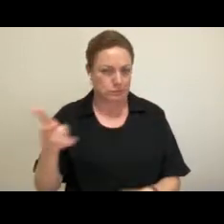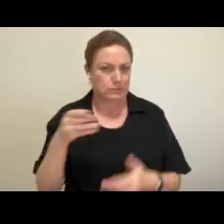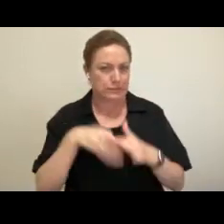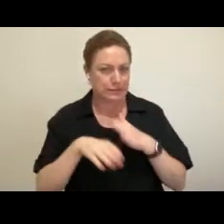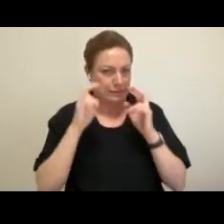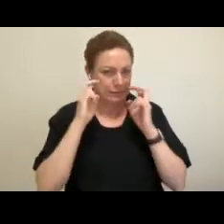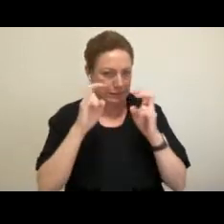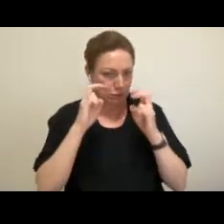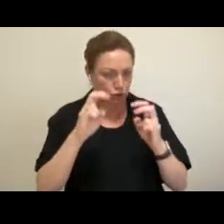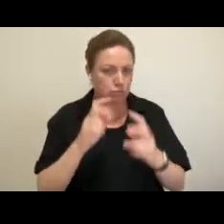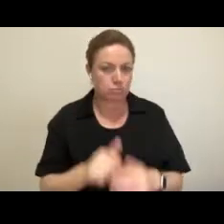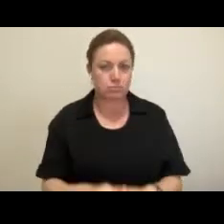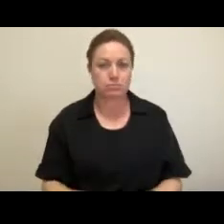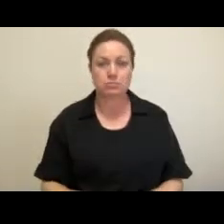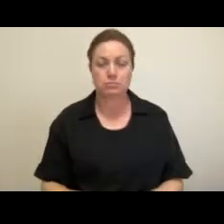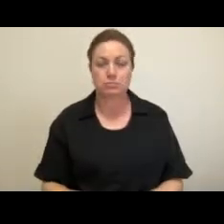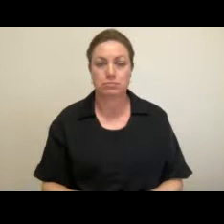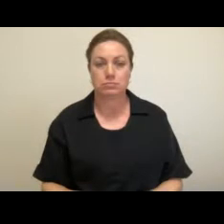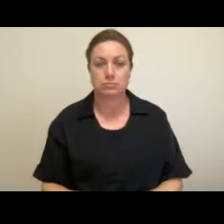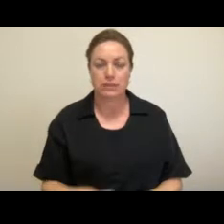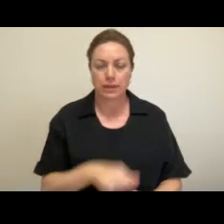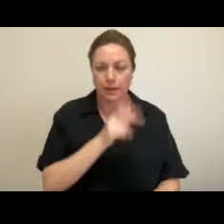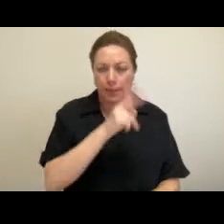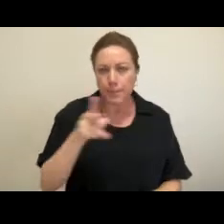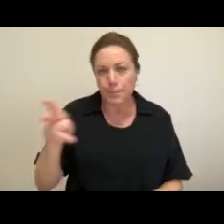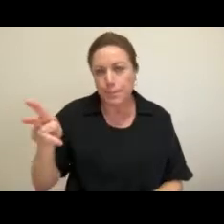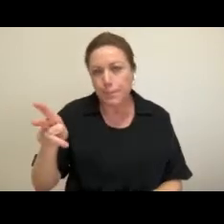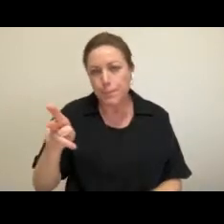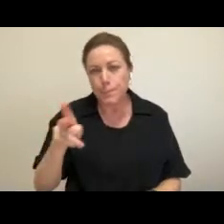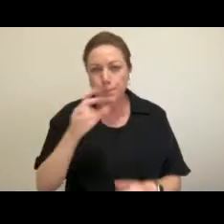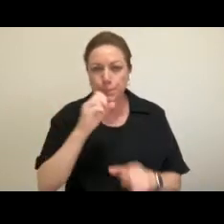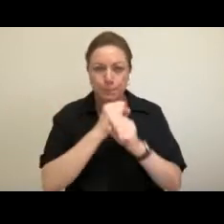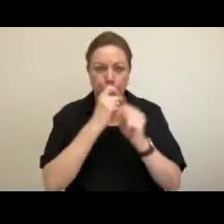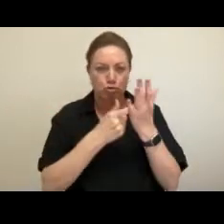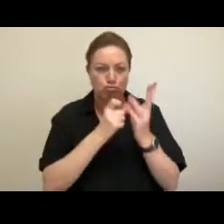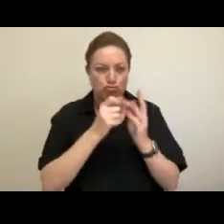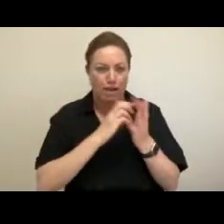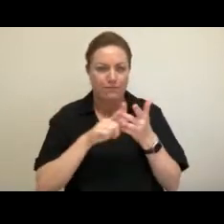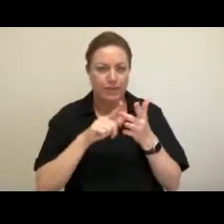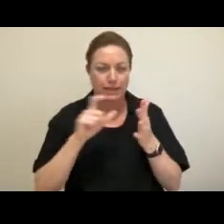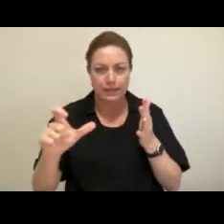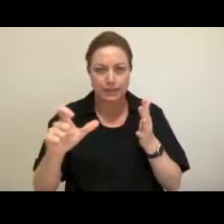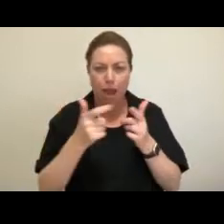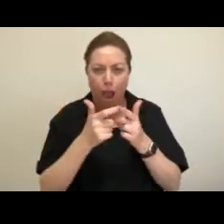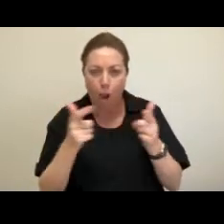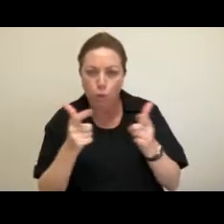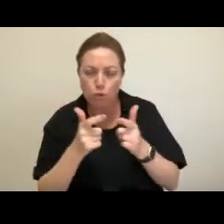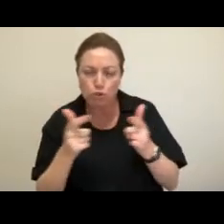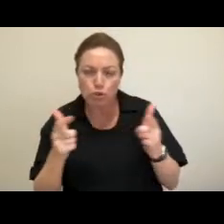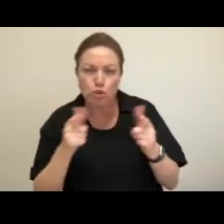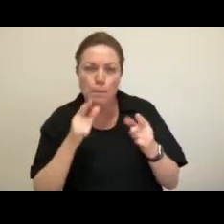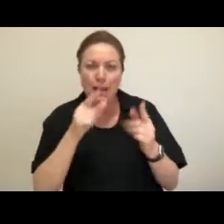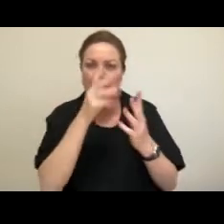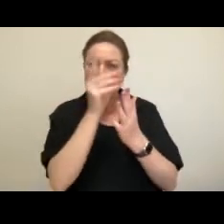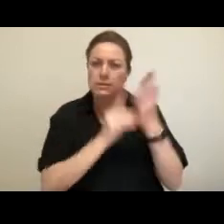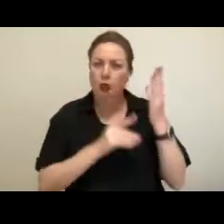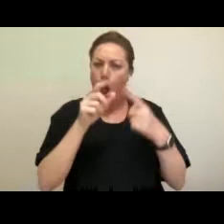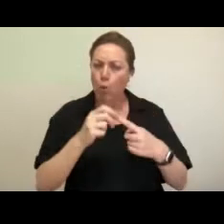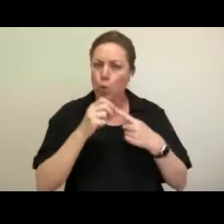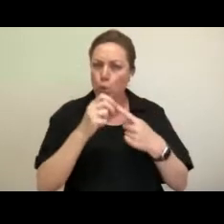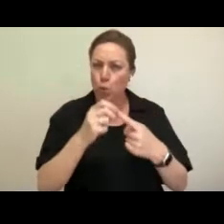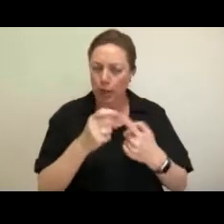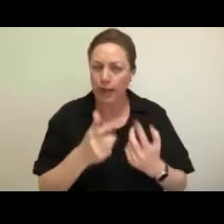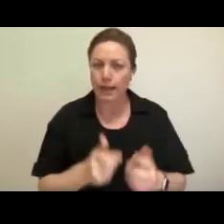language, but their design at every station is unique. So Labyrinth is inviting viewers to trace